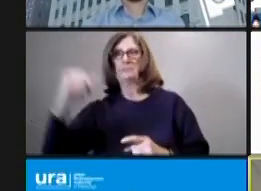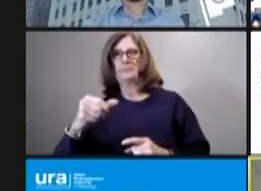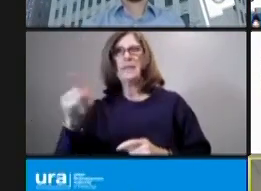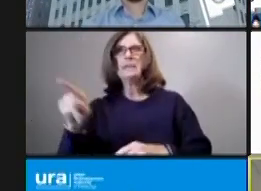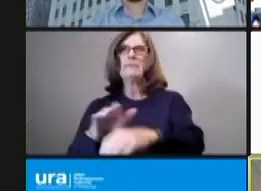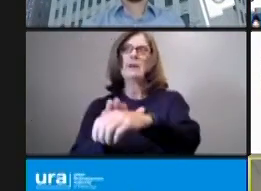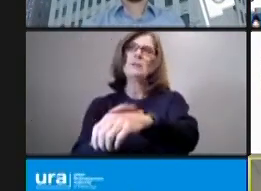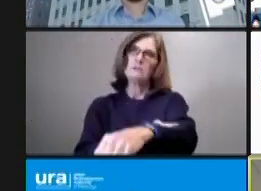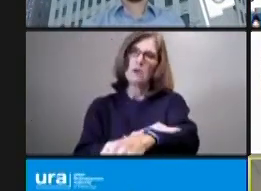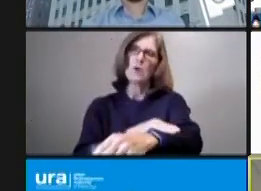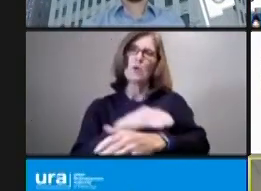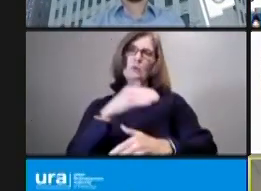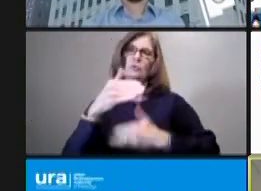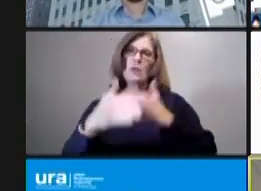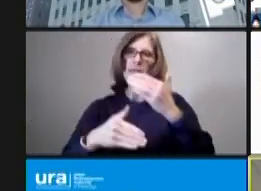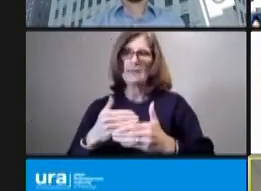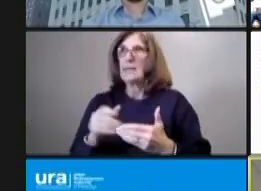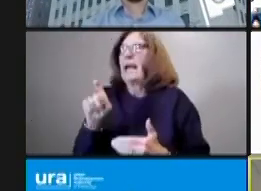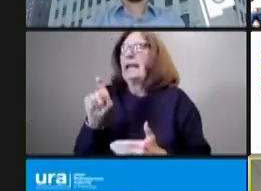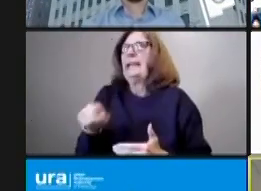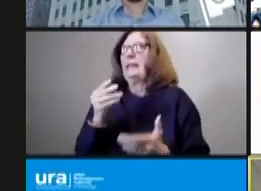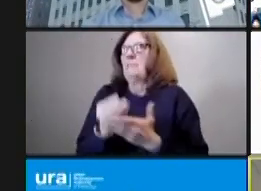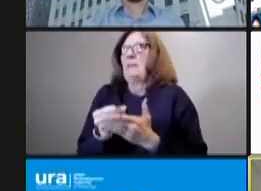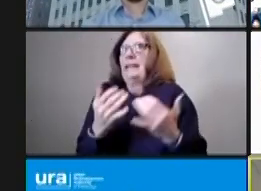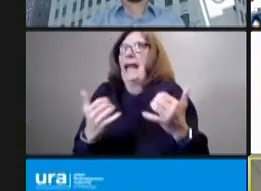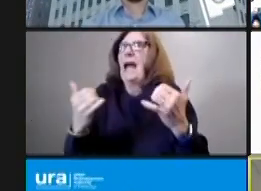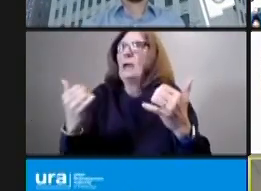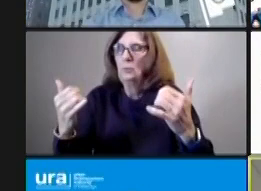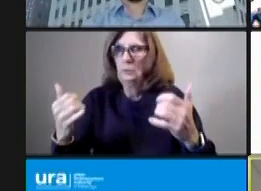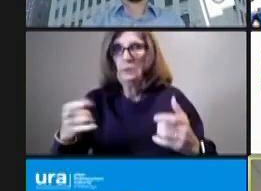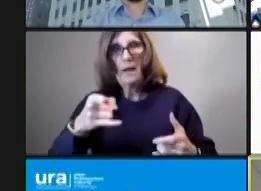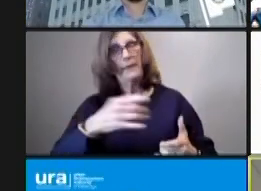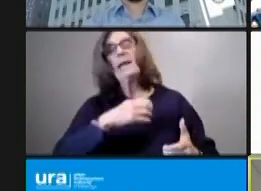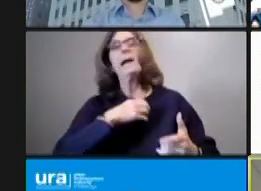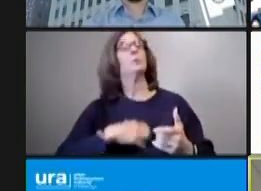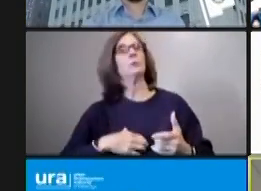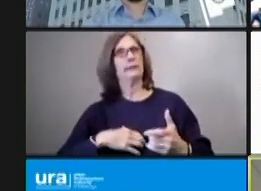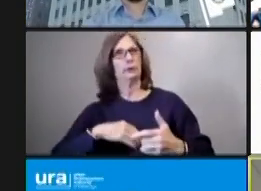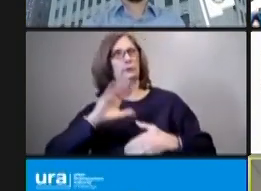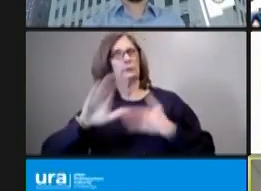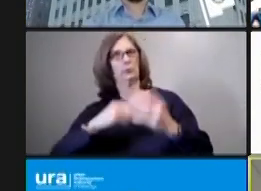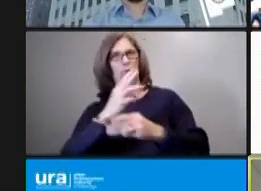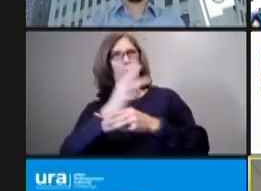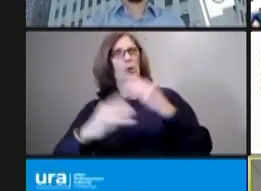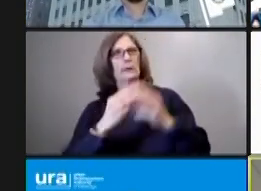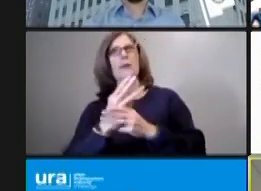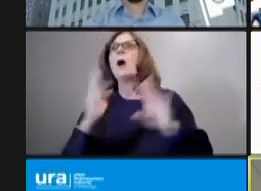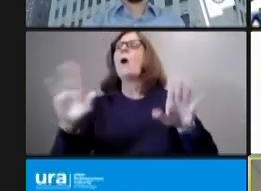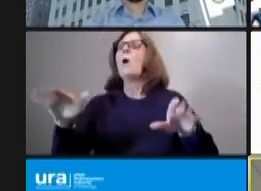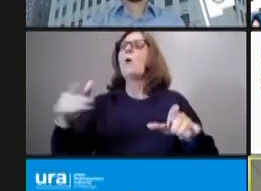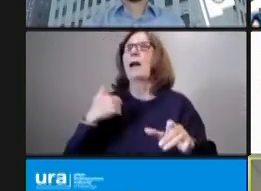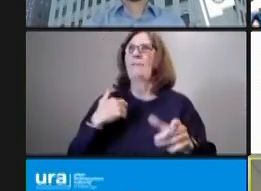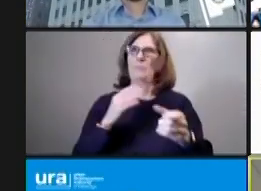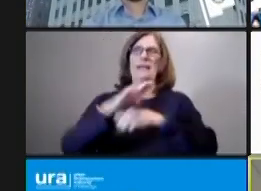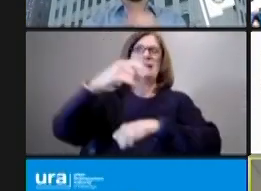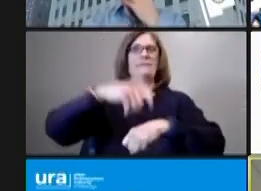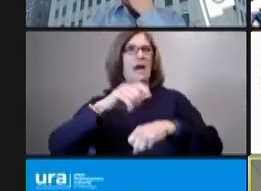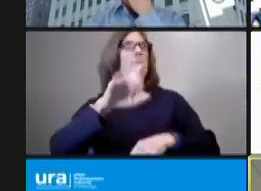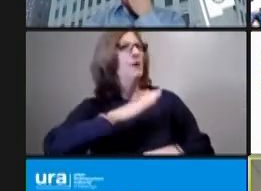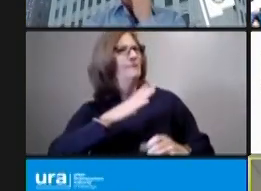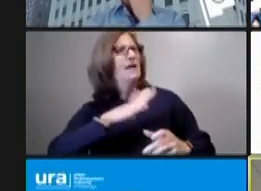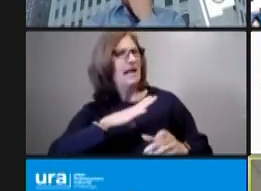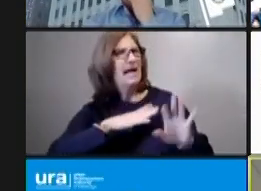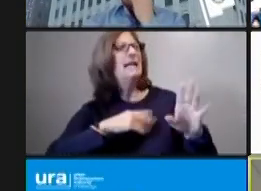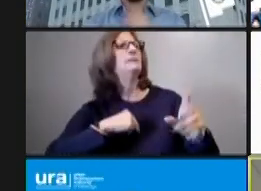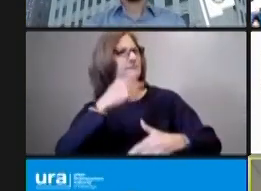people sometimes need it to move. While in an ideal world, every tenant would contact us with plenty of notice so that we're able to work with them